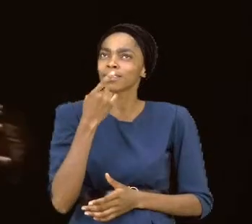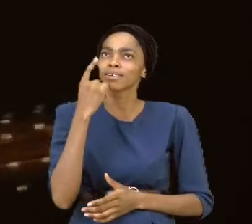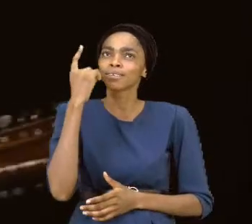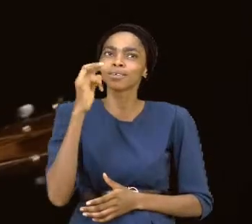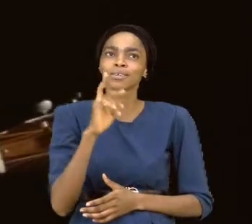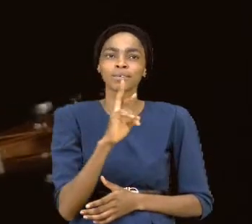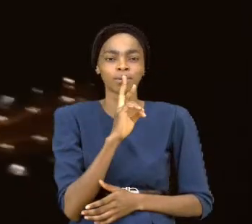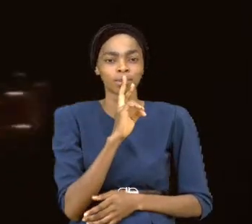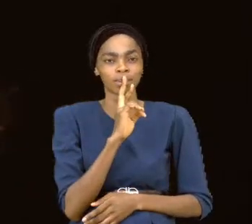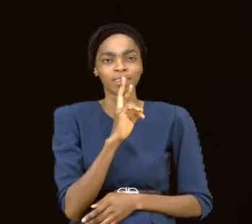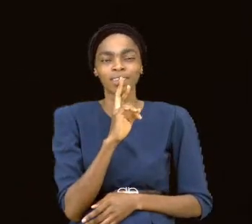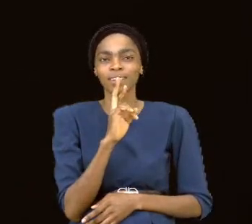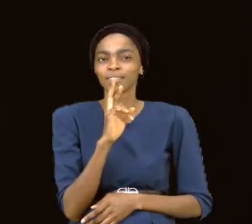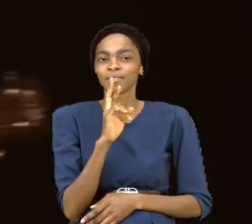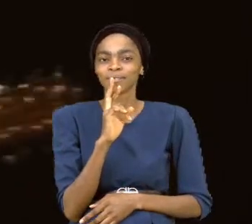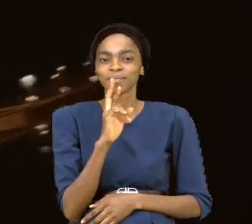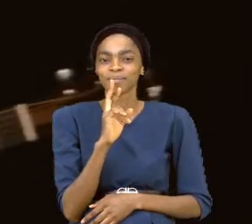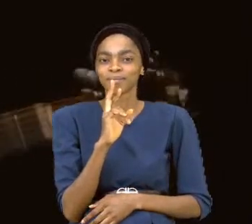who you are.